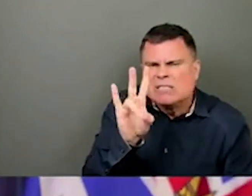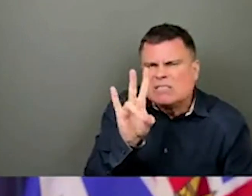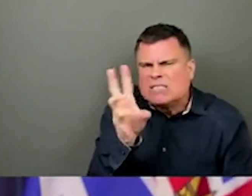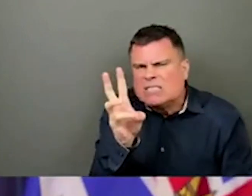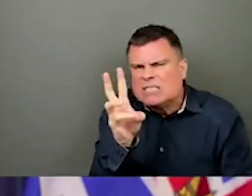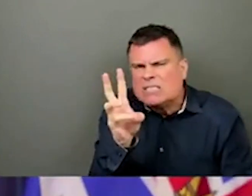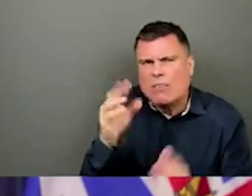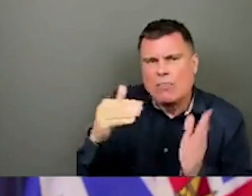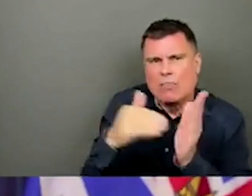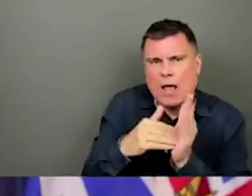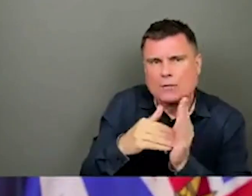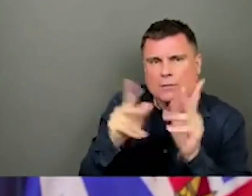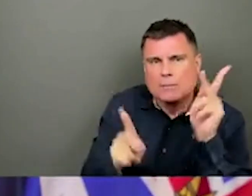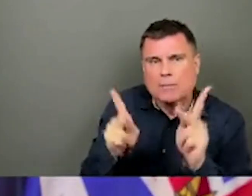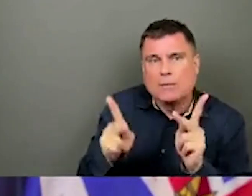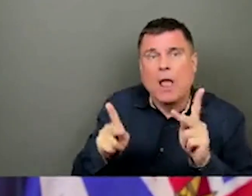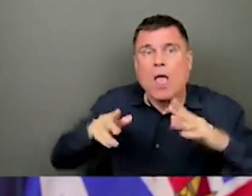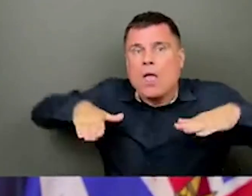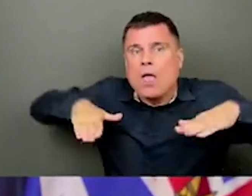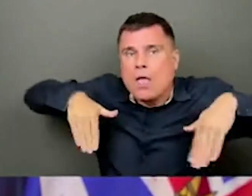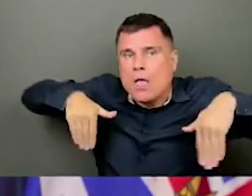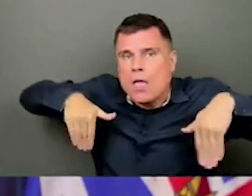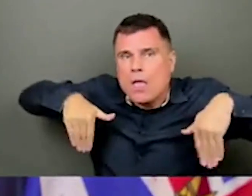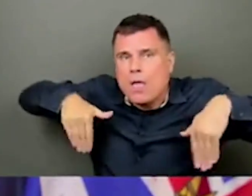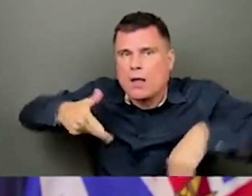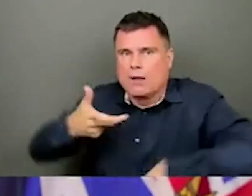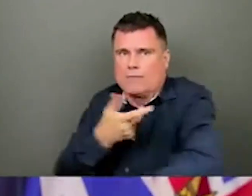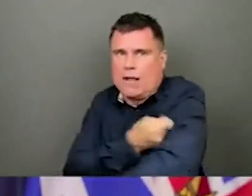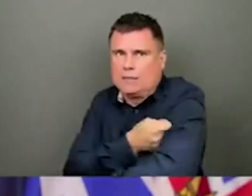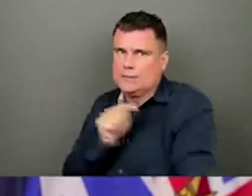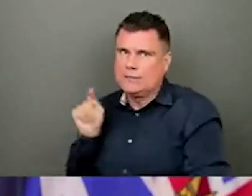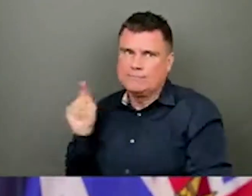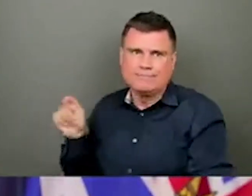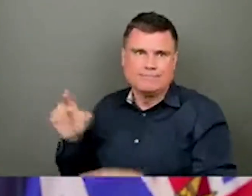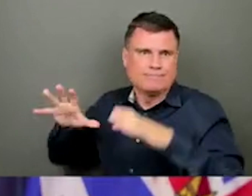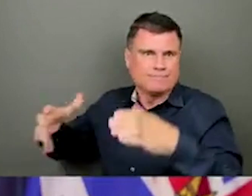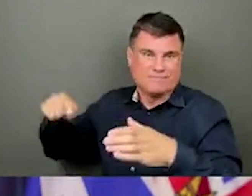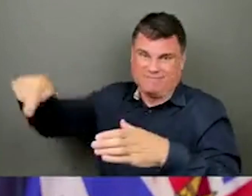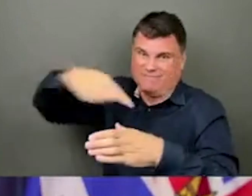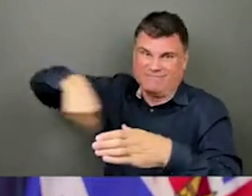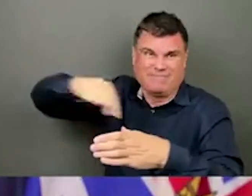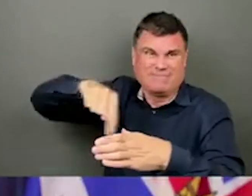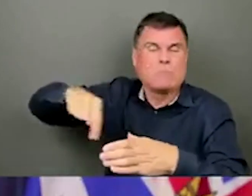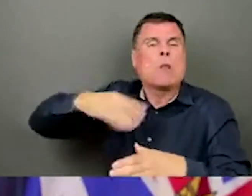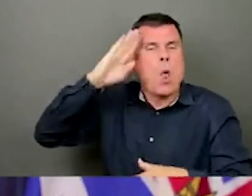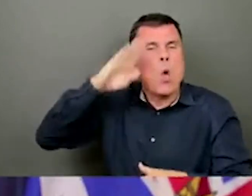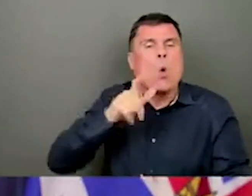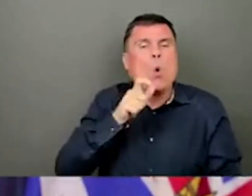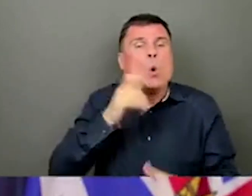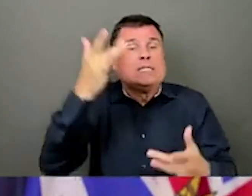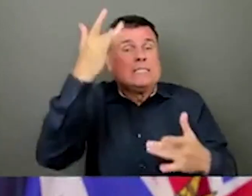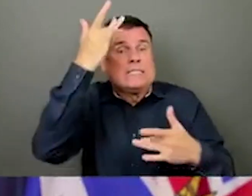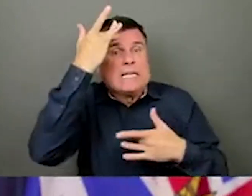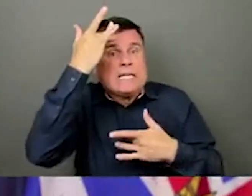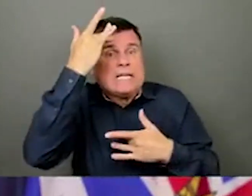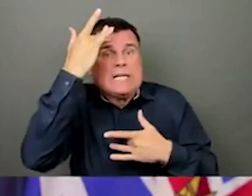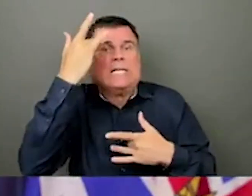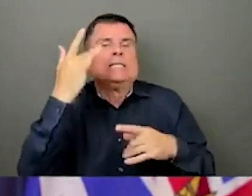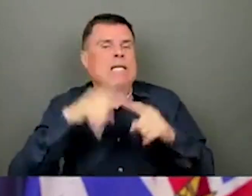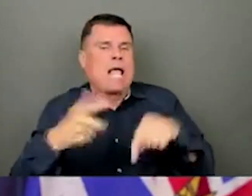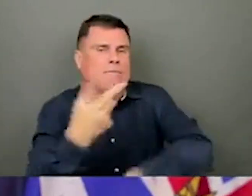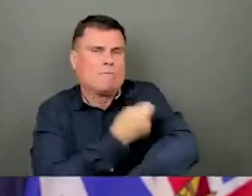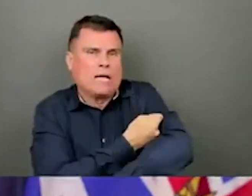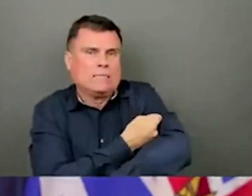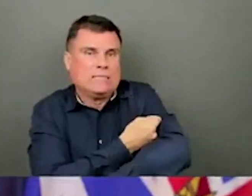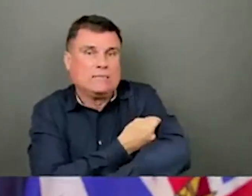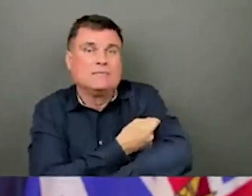so. We know that unvaccinated people are getting sick, and we know they are going to hospital. And we know that no